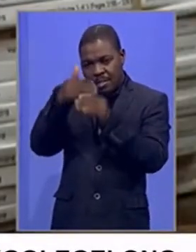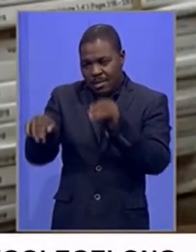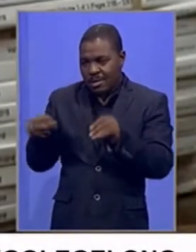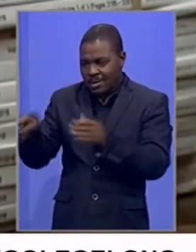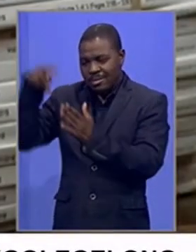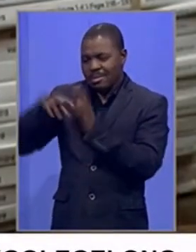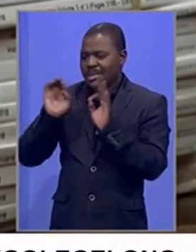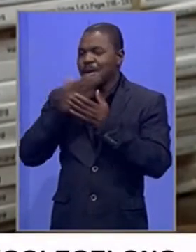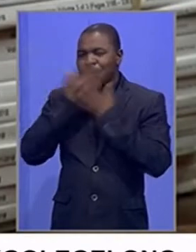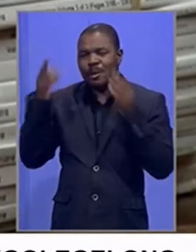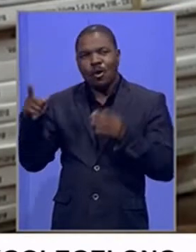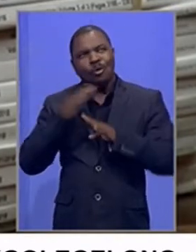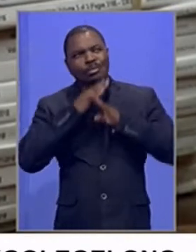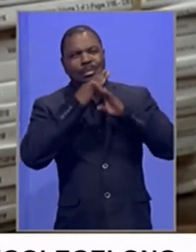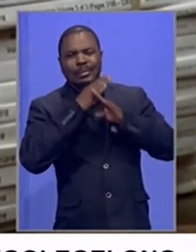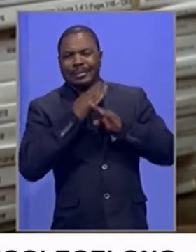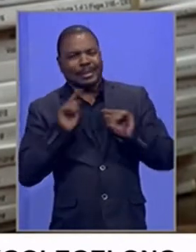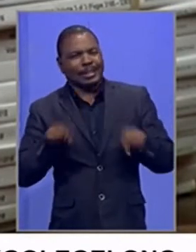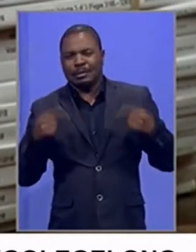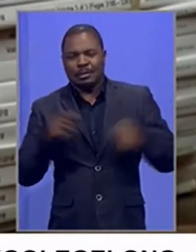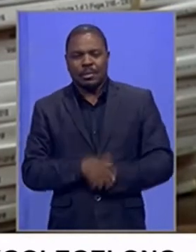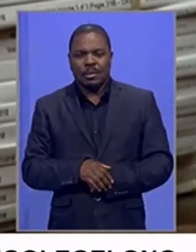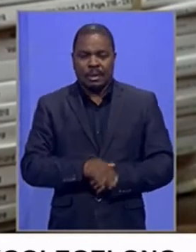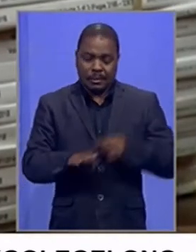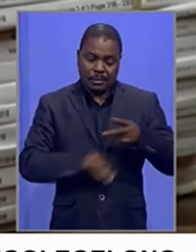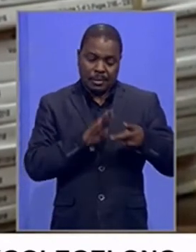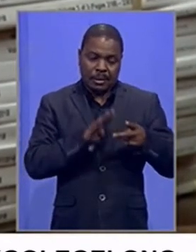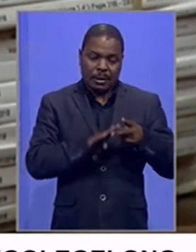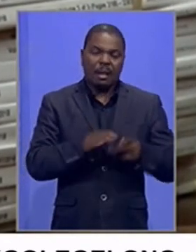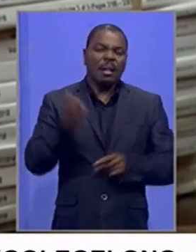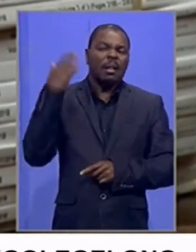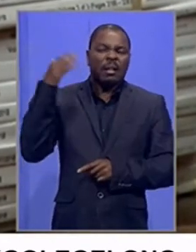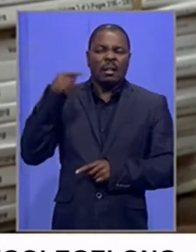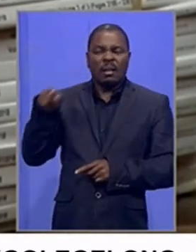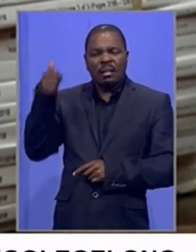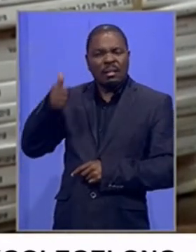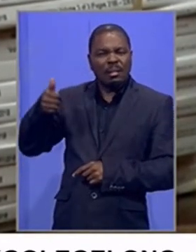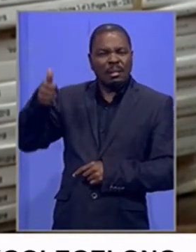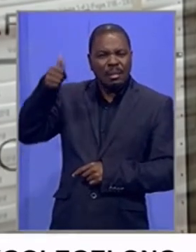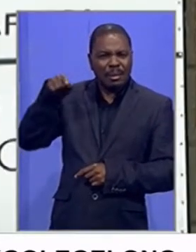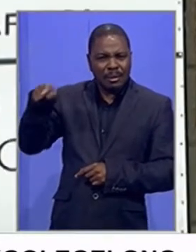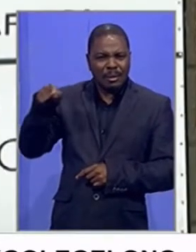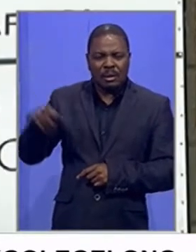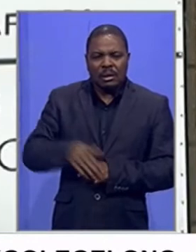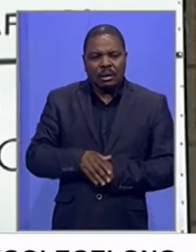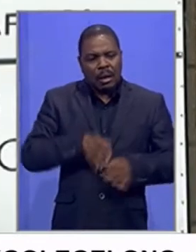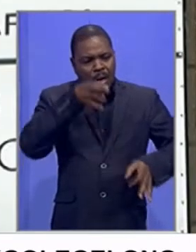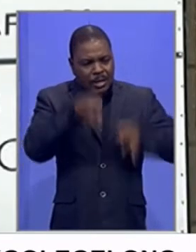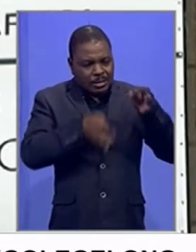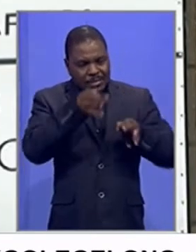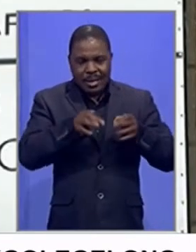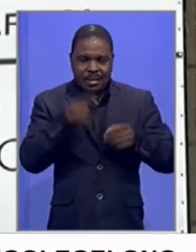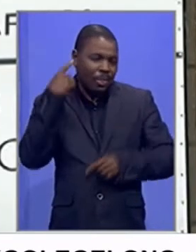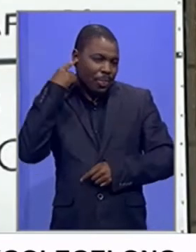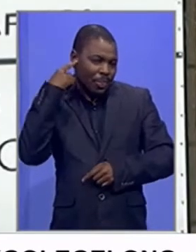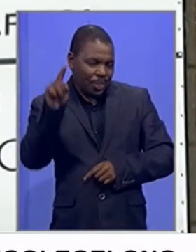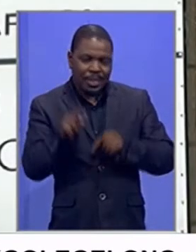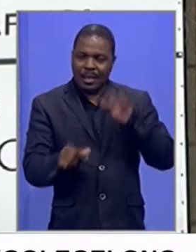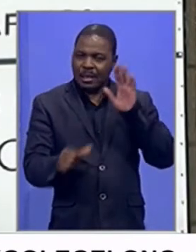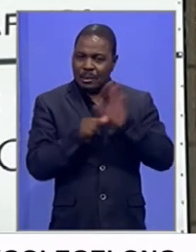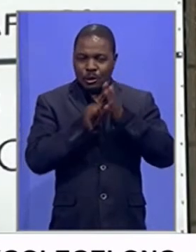a ka se kgoneng go se sireletsa le gore tlhaloso ya mokomishenara wa pele wa bosetšhaba e nyaditse ntla e botlhokwa ya tsepamo le